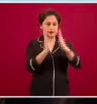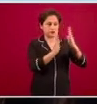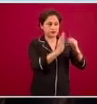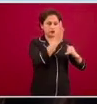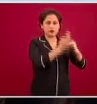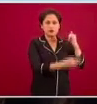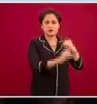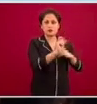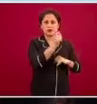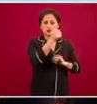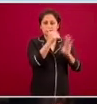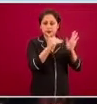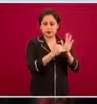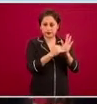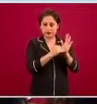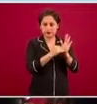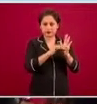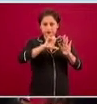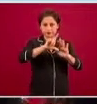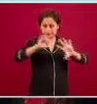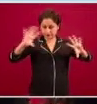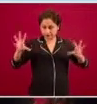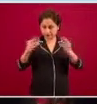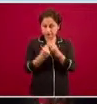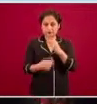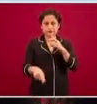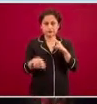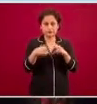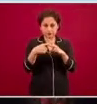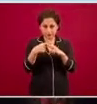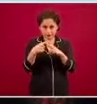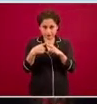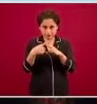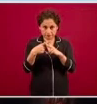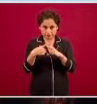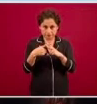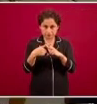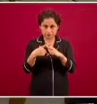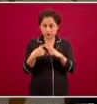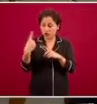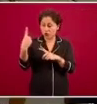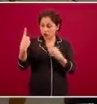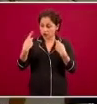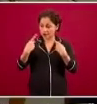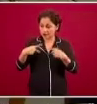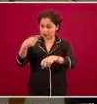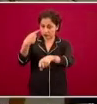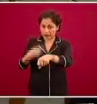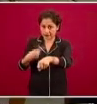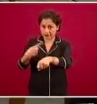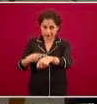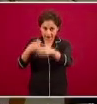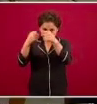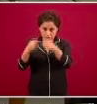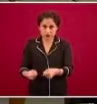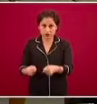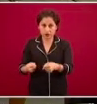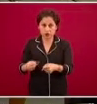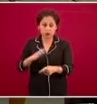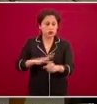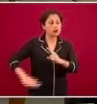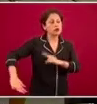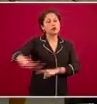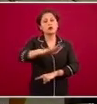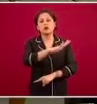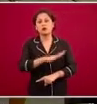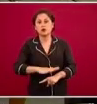26,000. So if we multiply, we can know for each confirmed COVID case, how